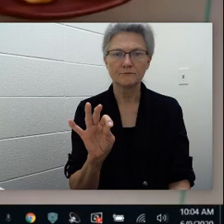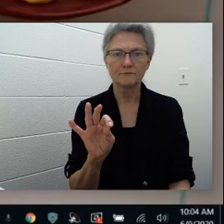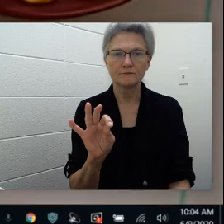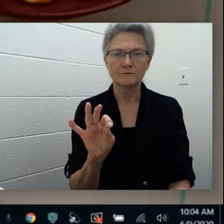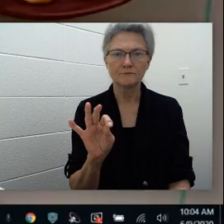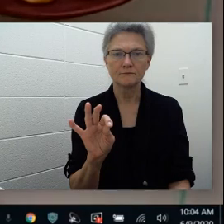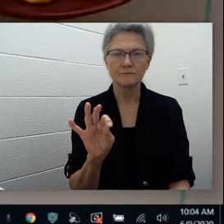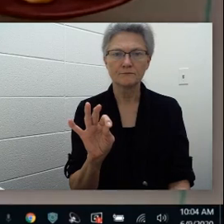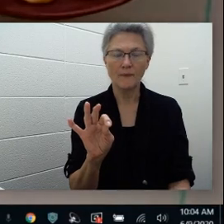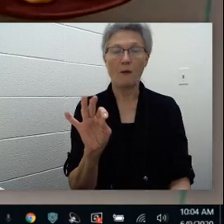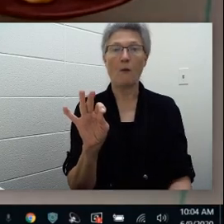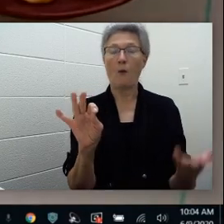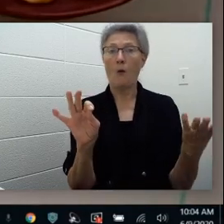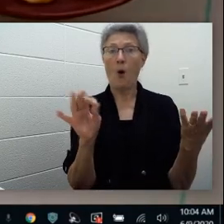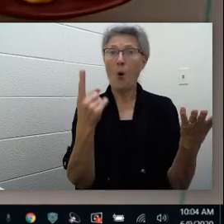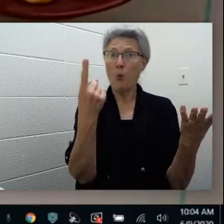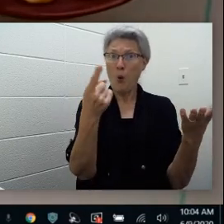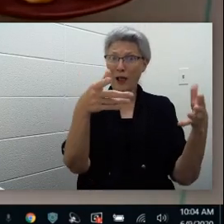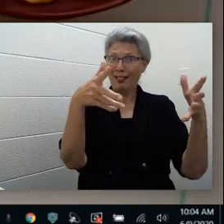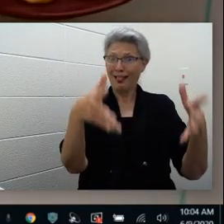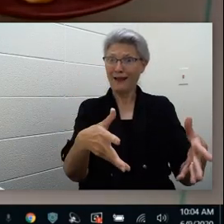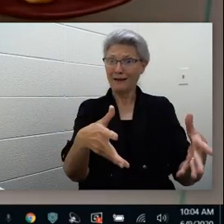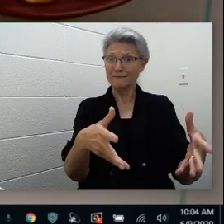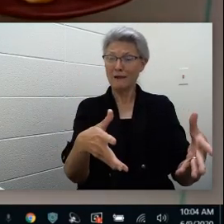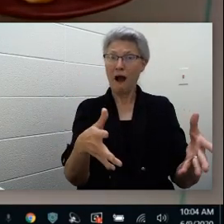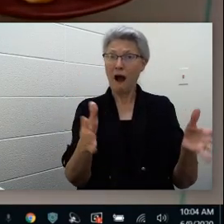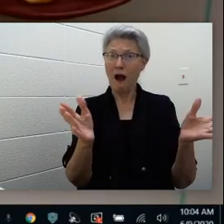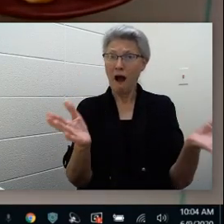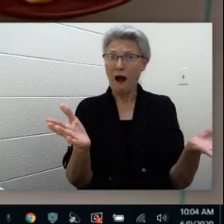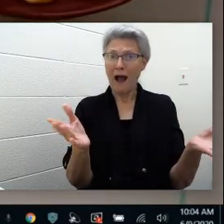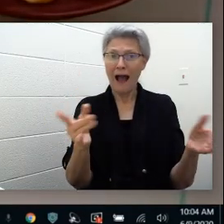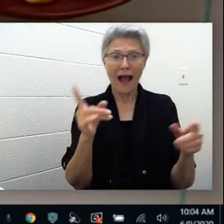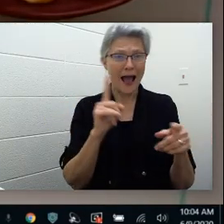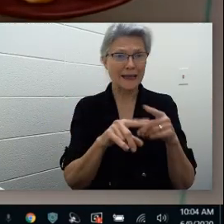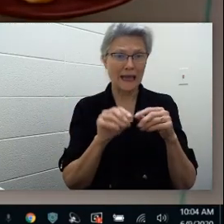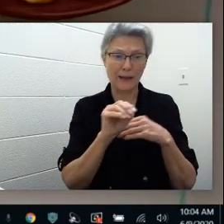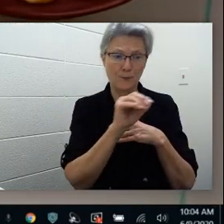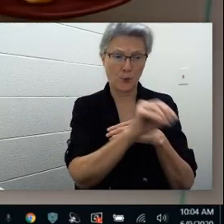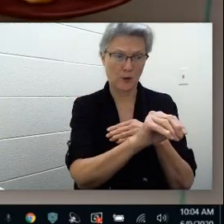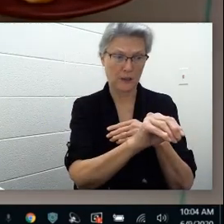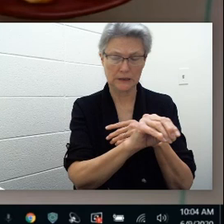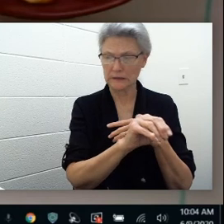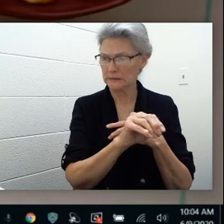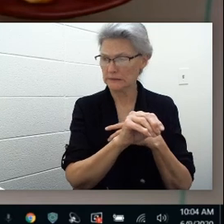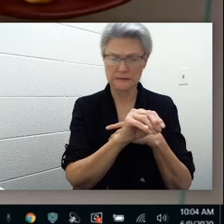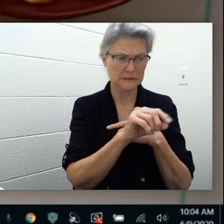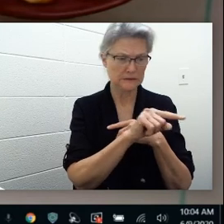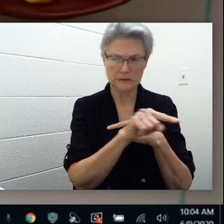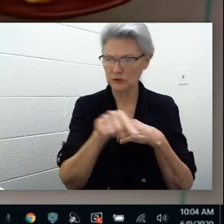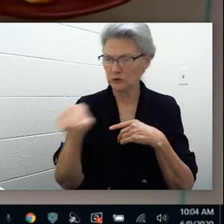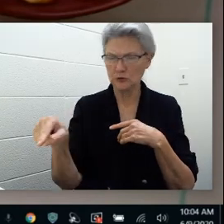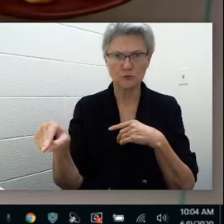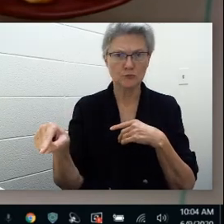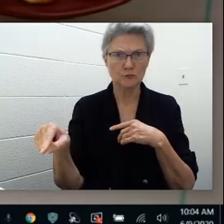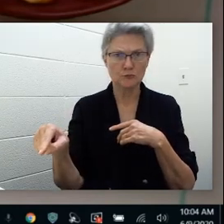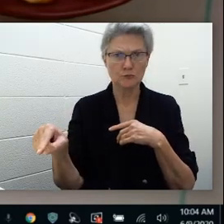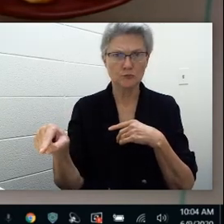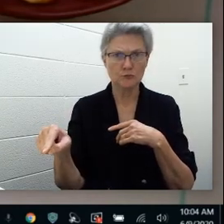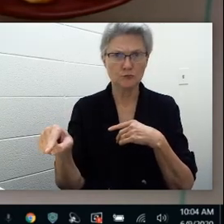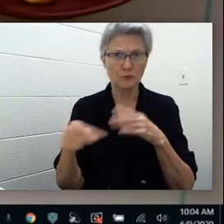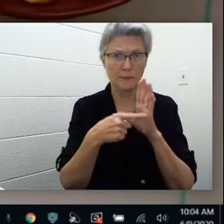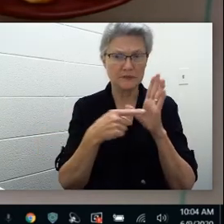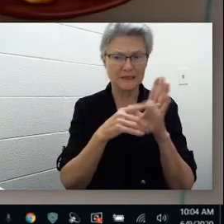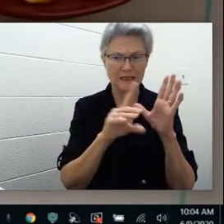9, and I've got 1 left over. I can't place that one single Cheerio representing a